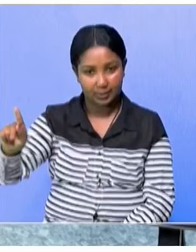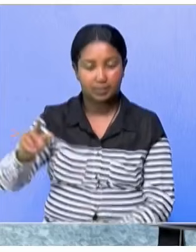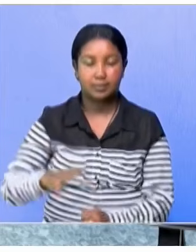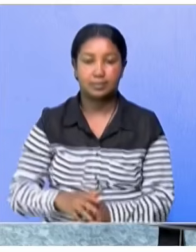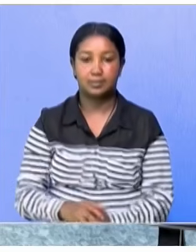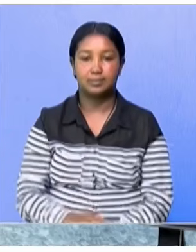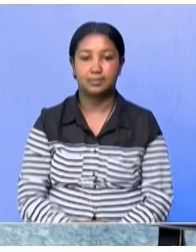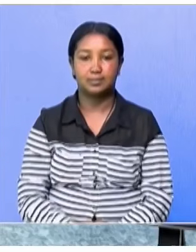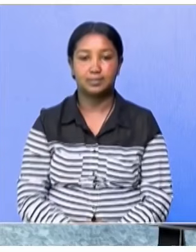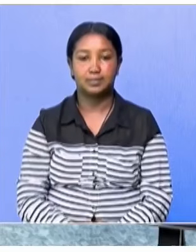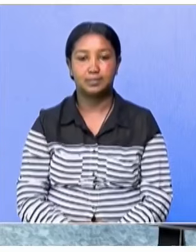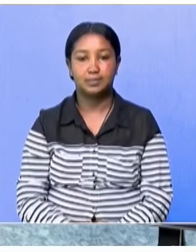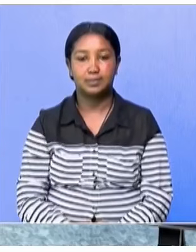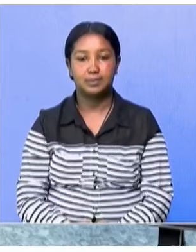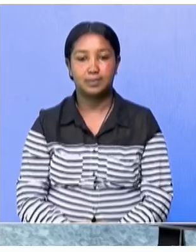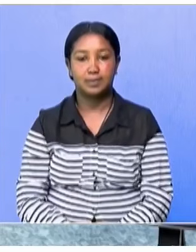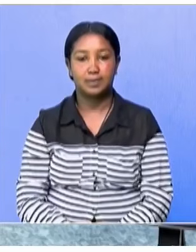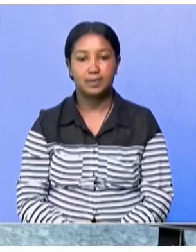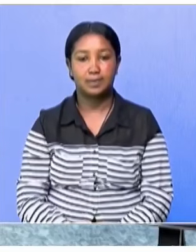Crosswalk.